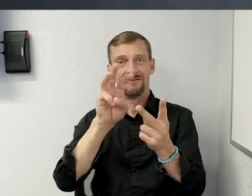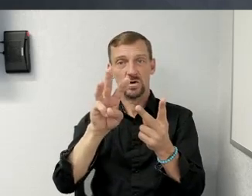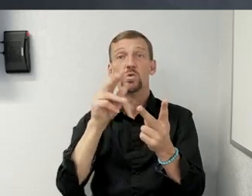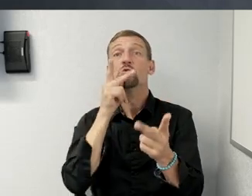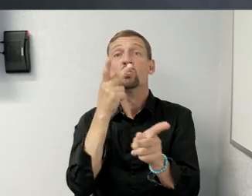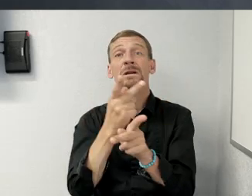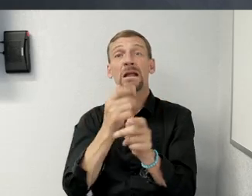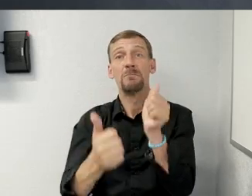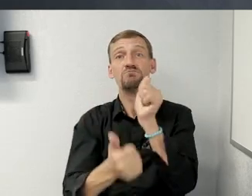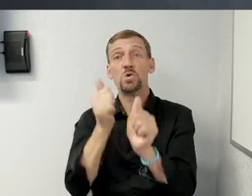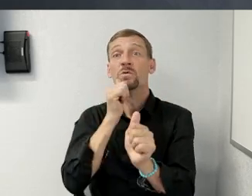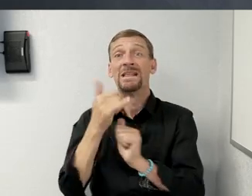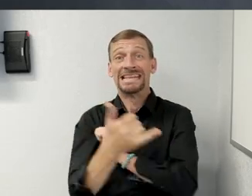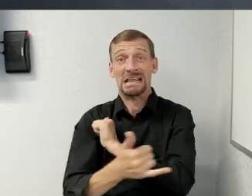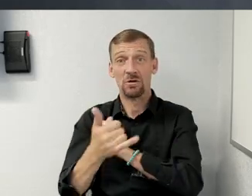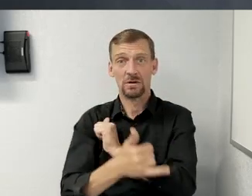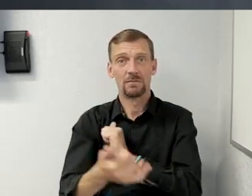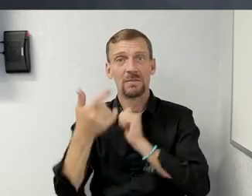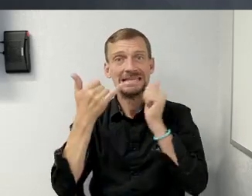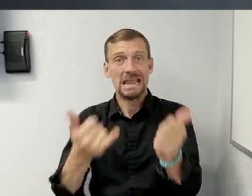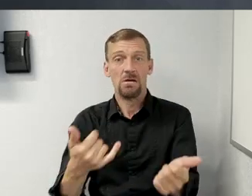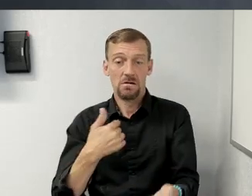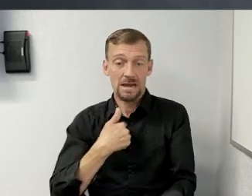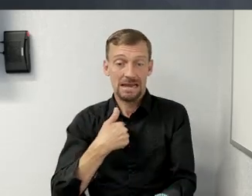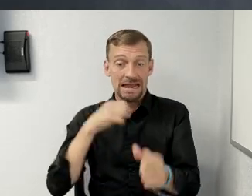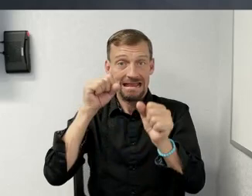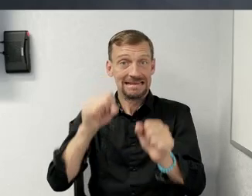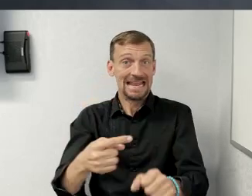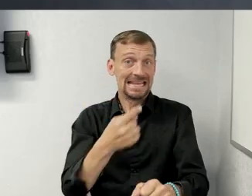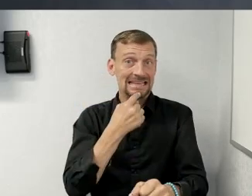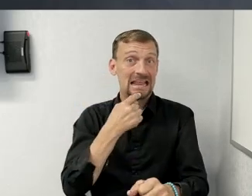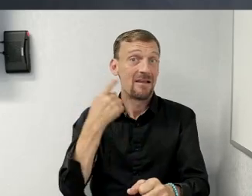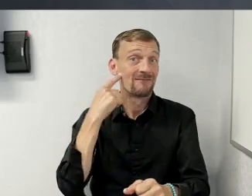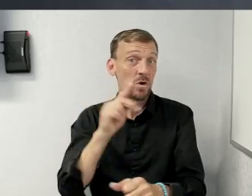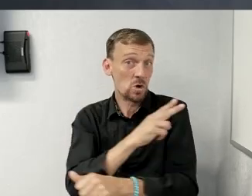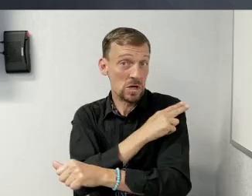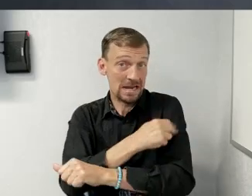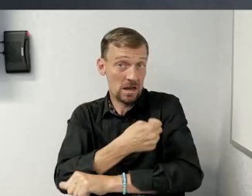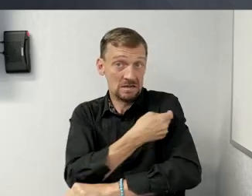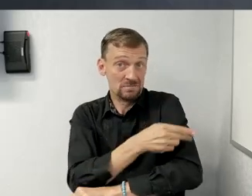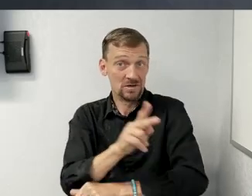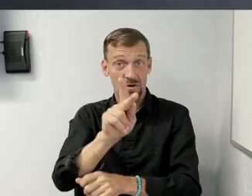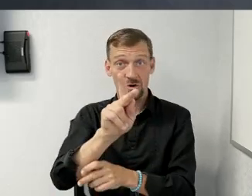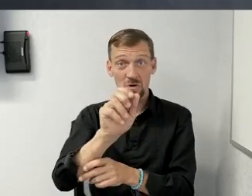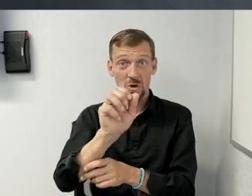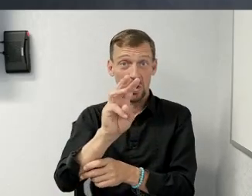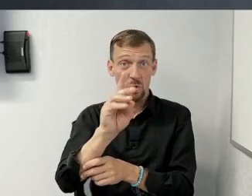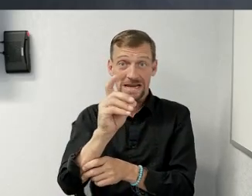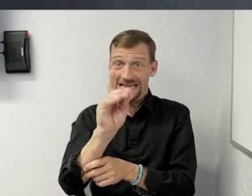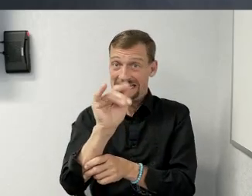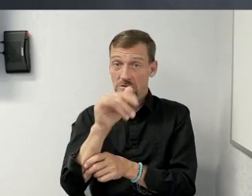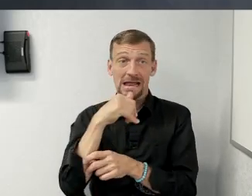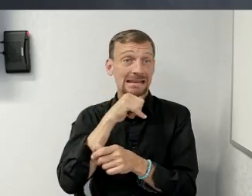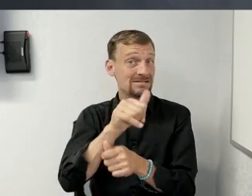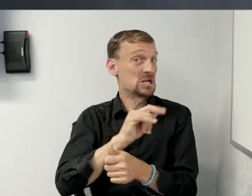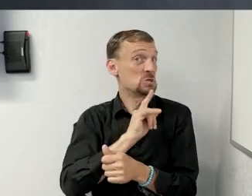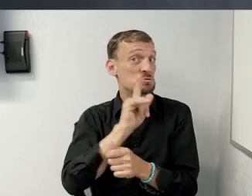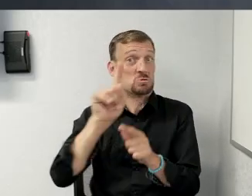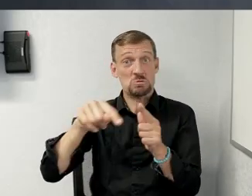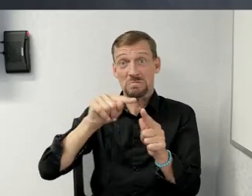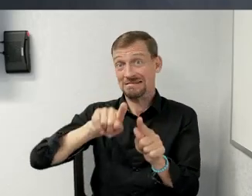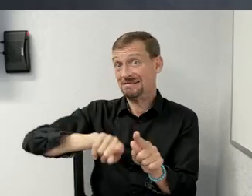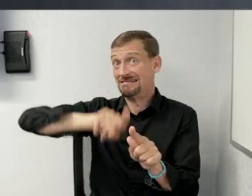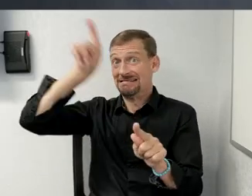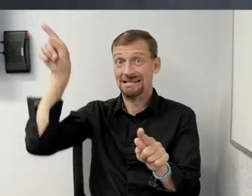Right now, I can speak to the capacity of Kaweah Delta because, again, I don't know exactly what the capacity of